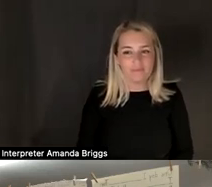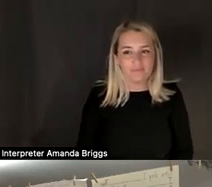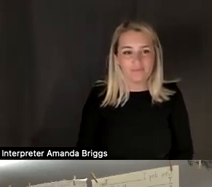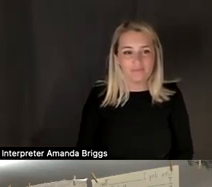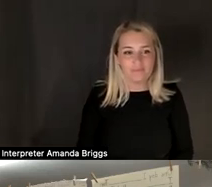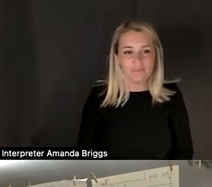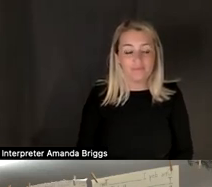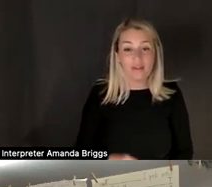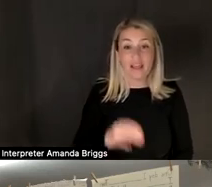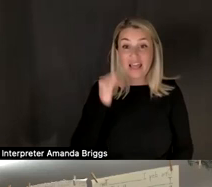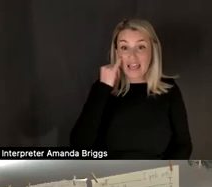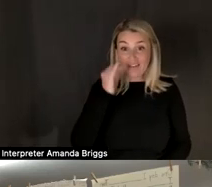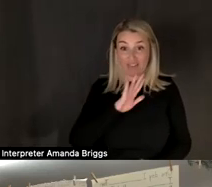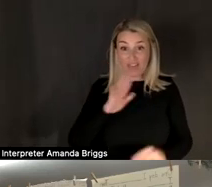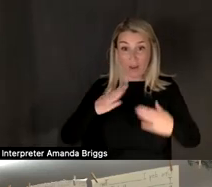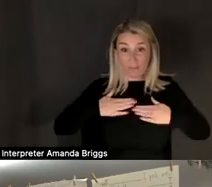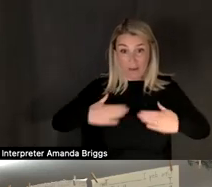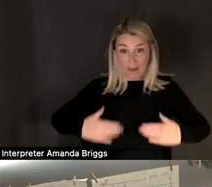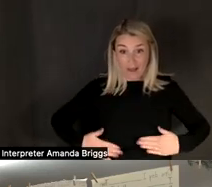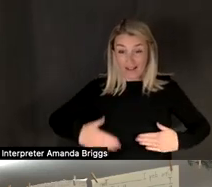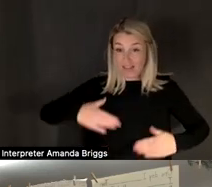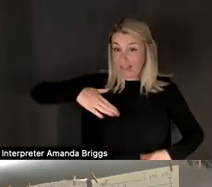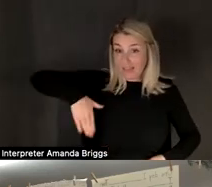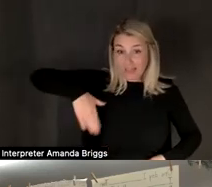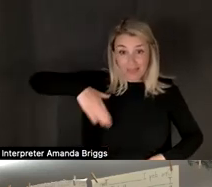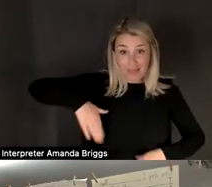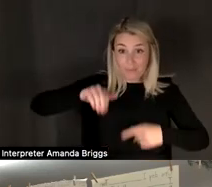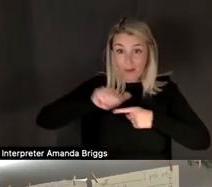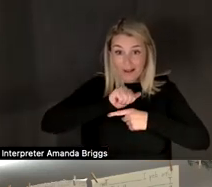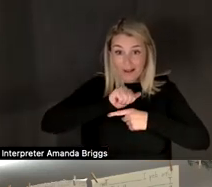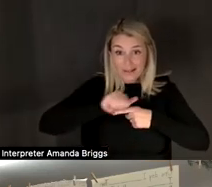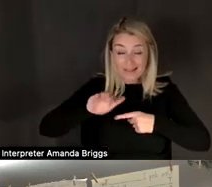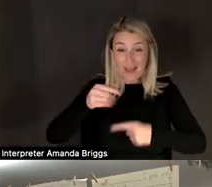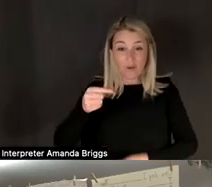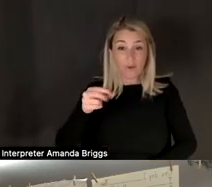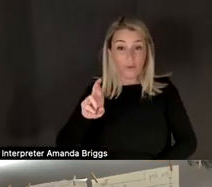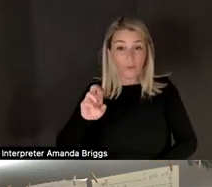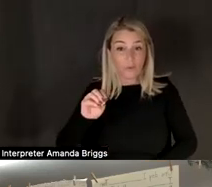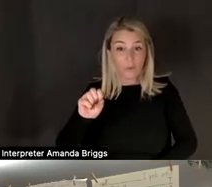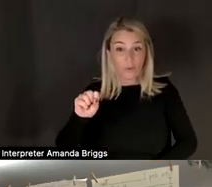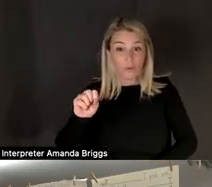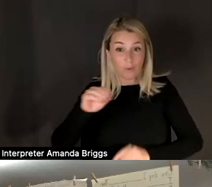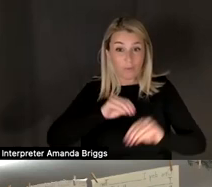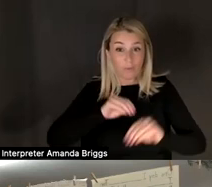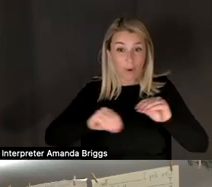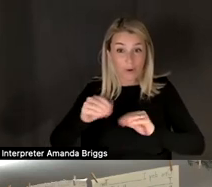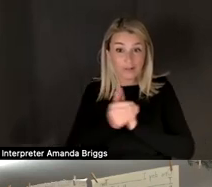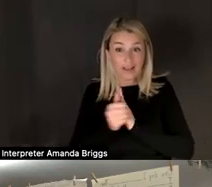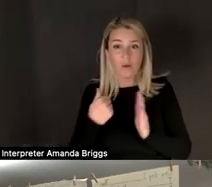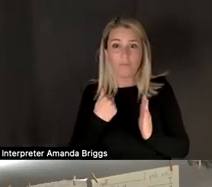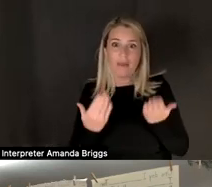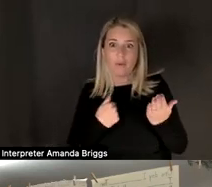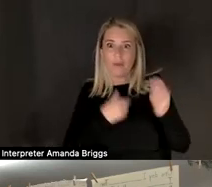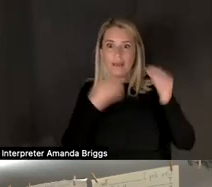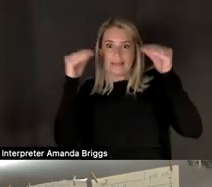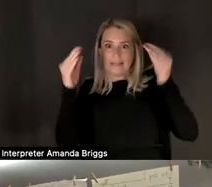that practice, that gross motor skill practice, we could want it as much as we want it. If their body's not ready for